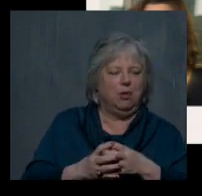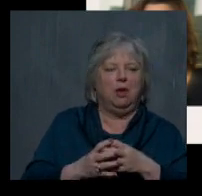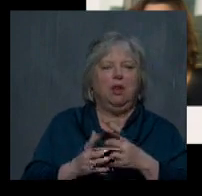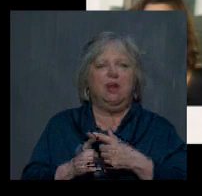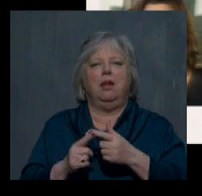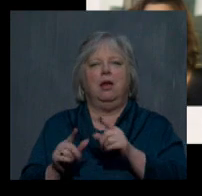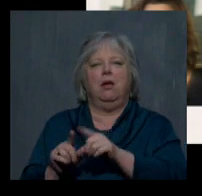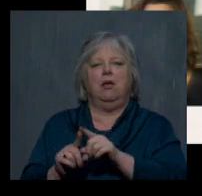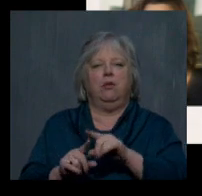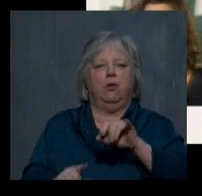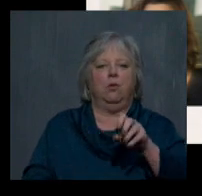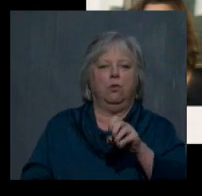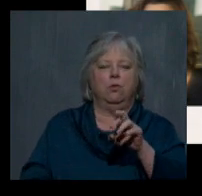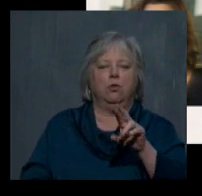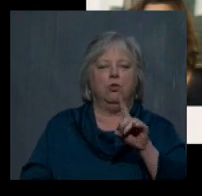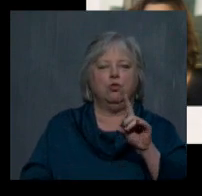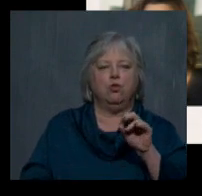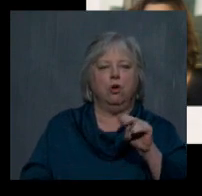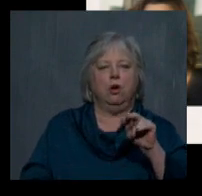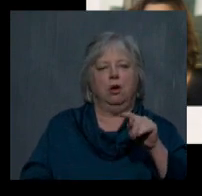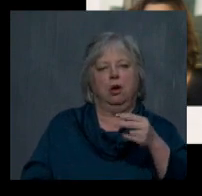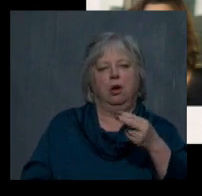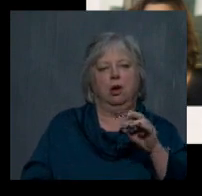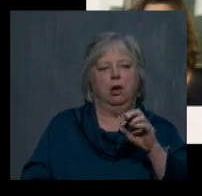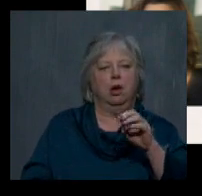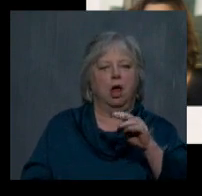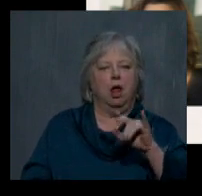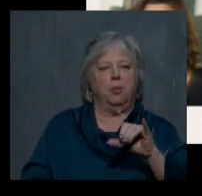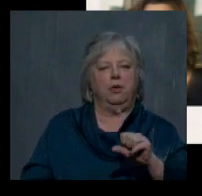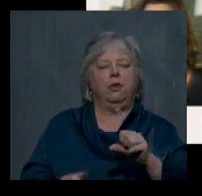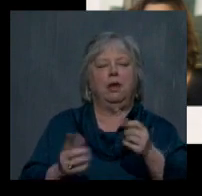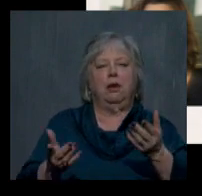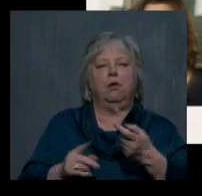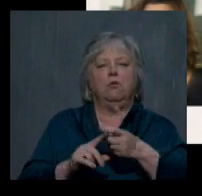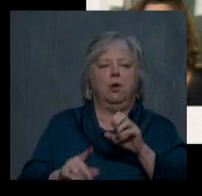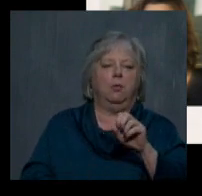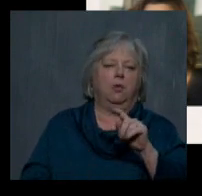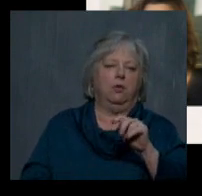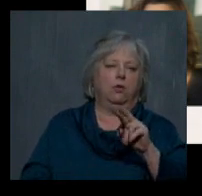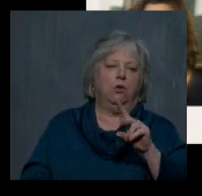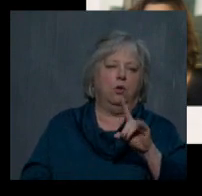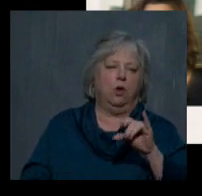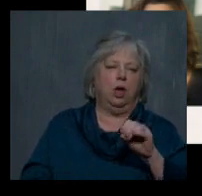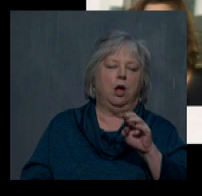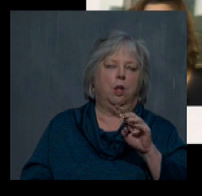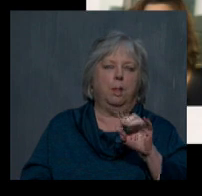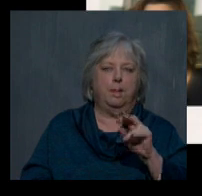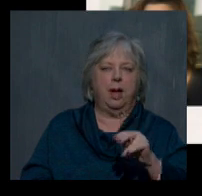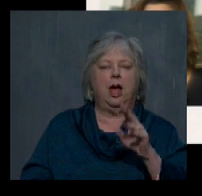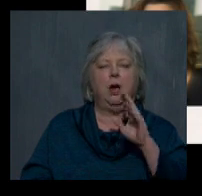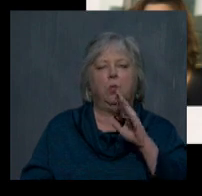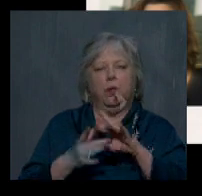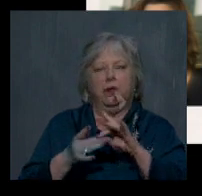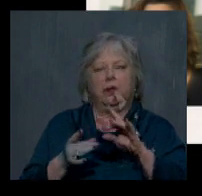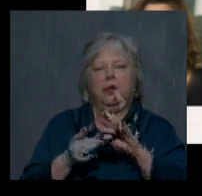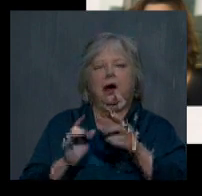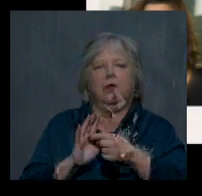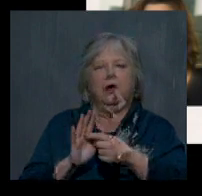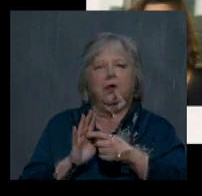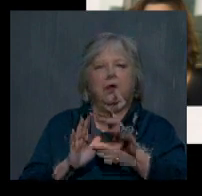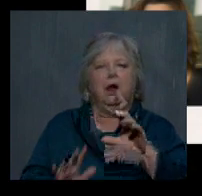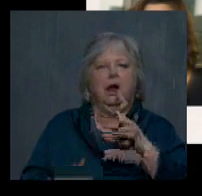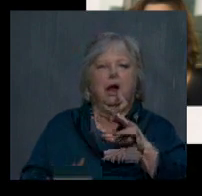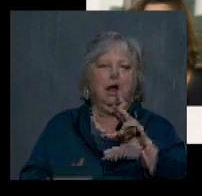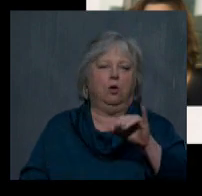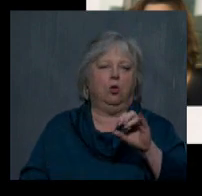And also Jordan Thomas is from Student, and he's going to on behalf of Chris and on